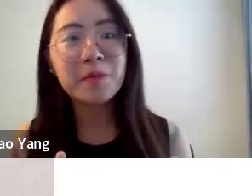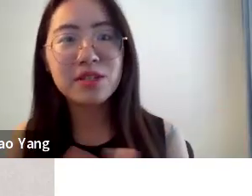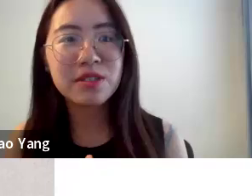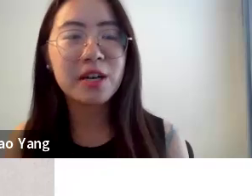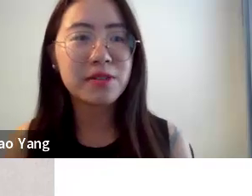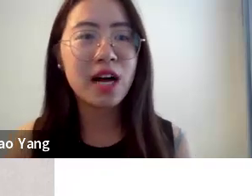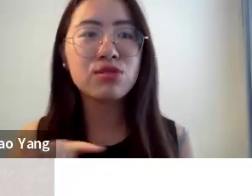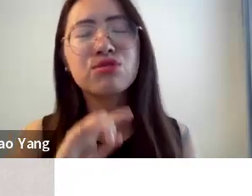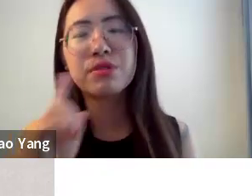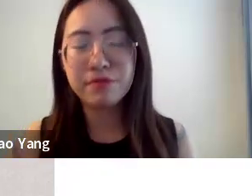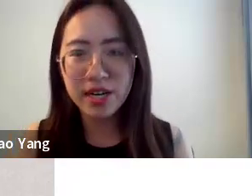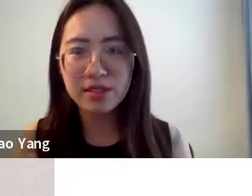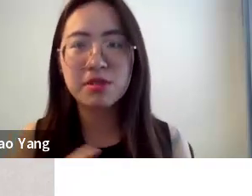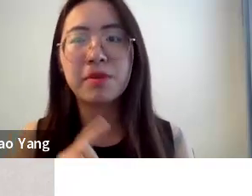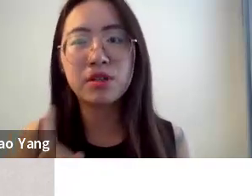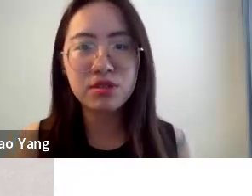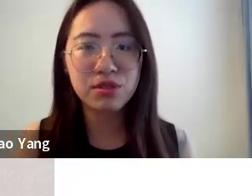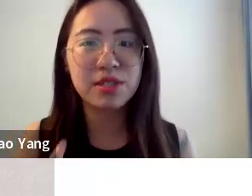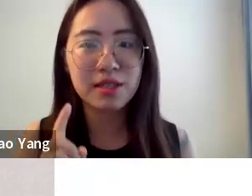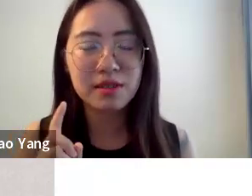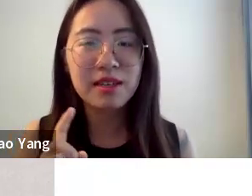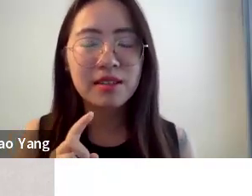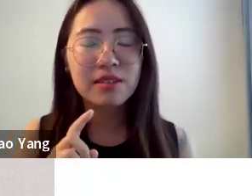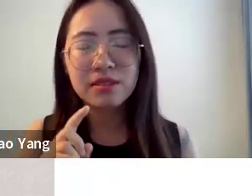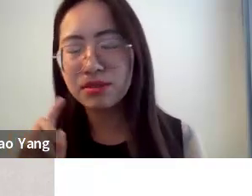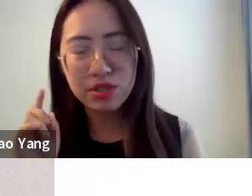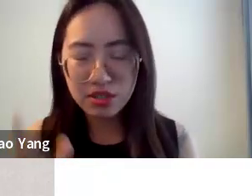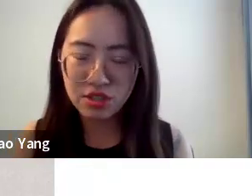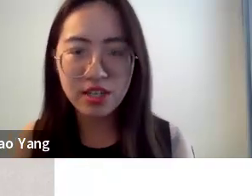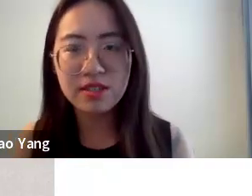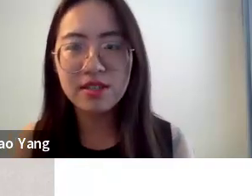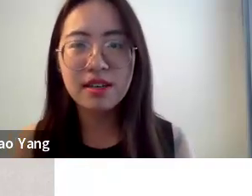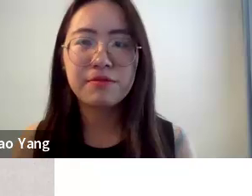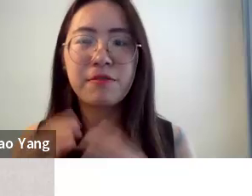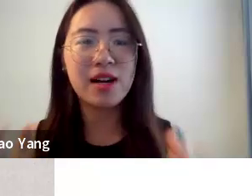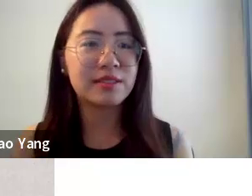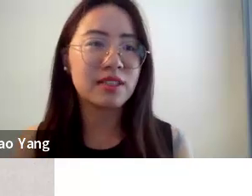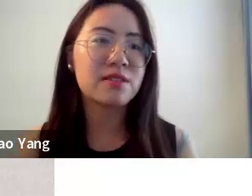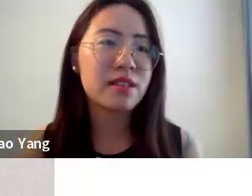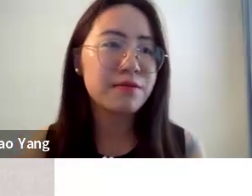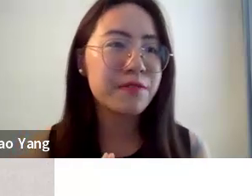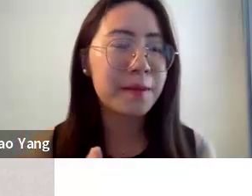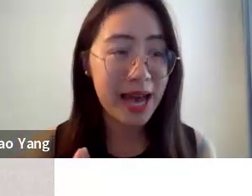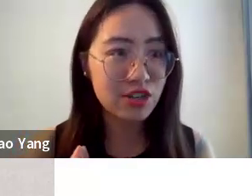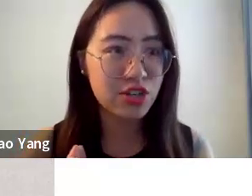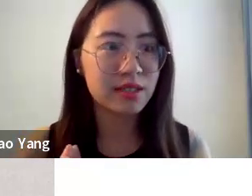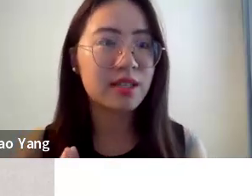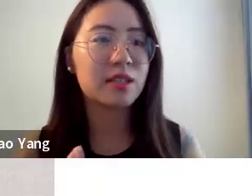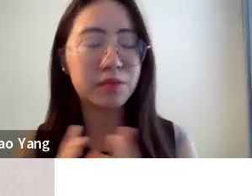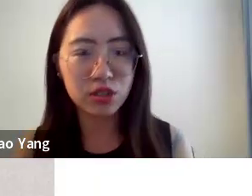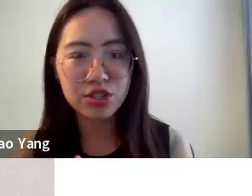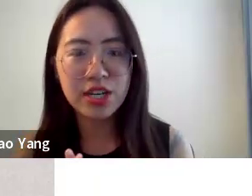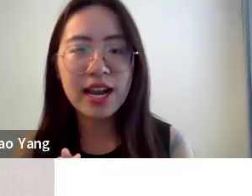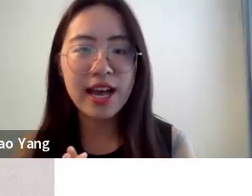please take a moment to think about how to rephrase the post you just shared from the